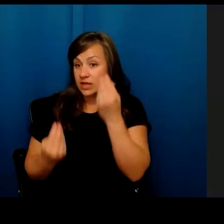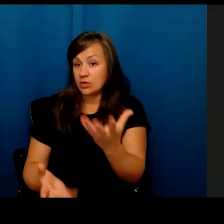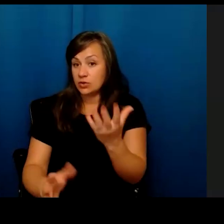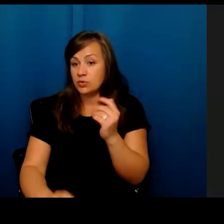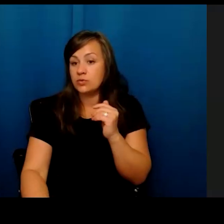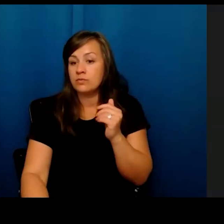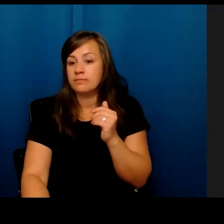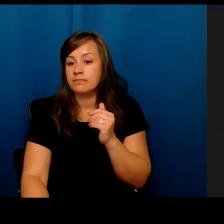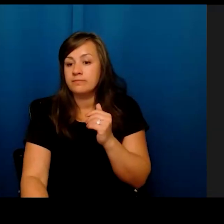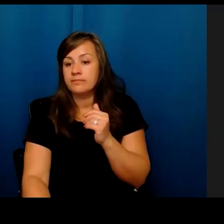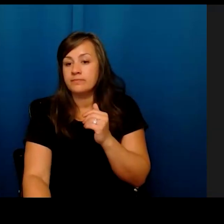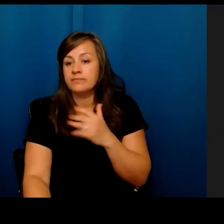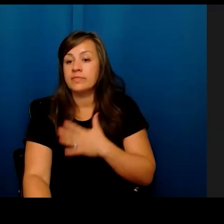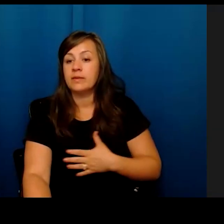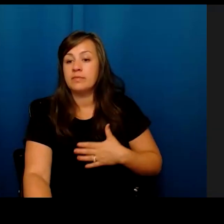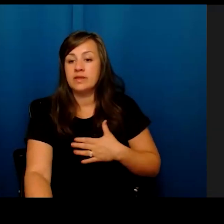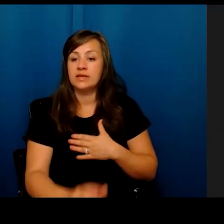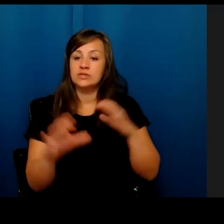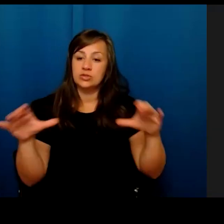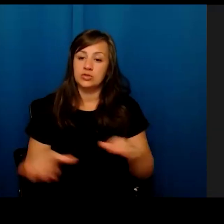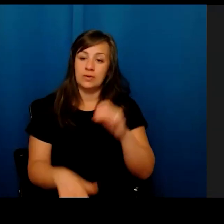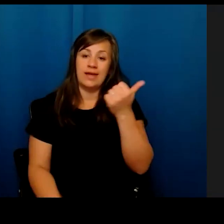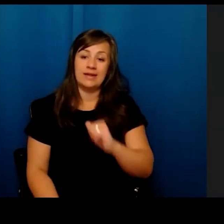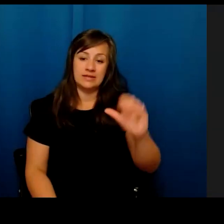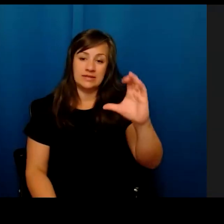you need to have any CPL in